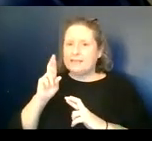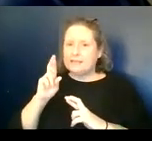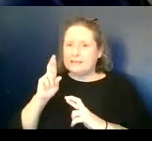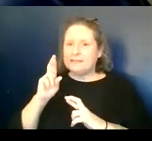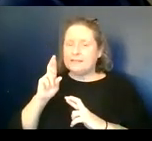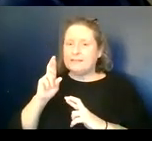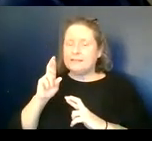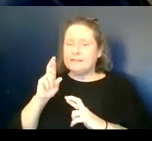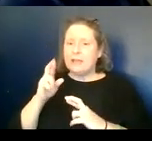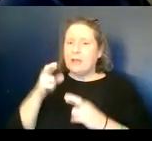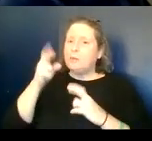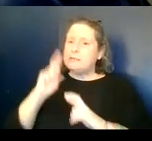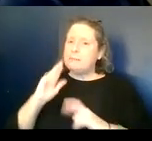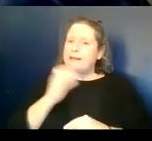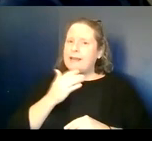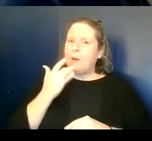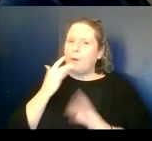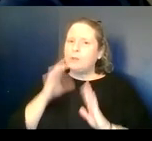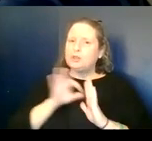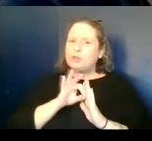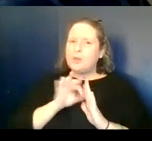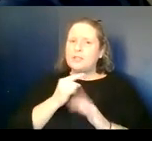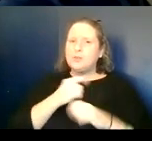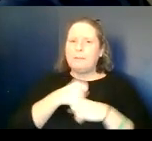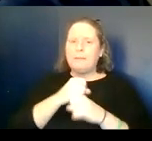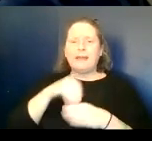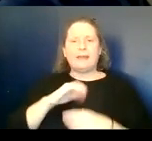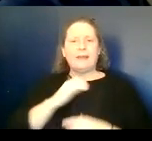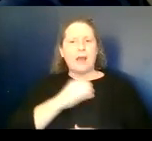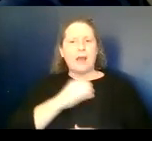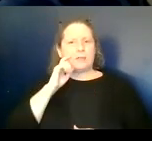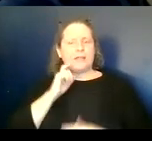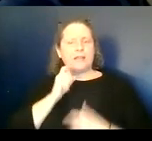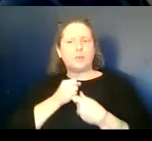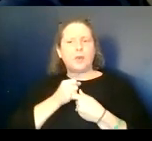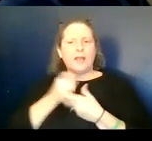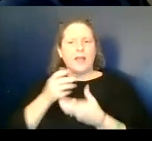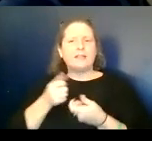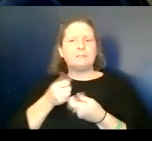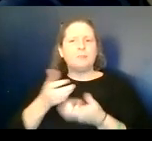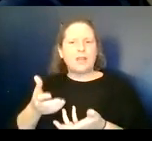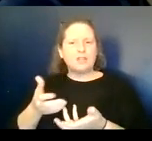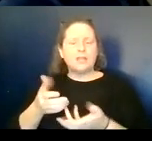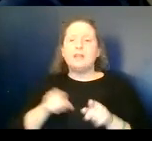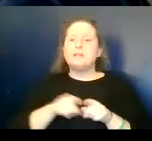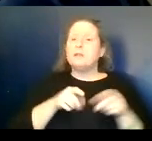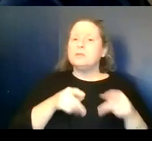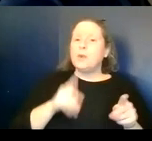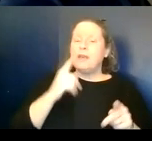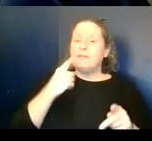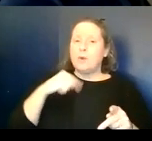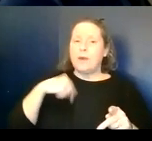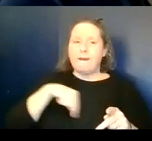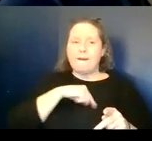Respect our choices we make in our sexual expression. It is also okay for us to own